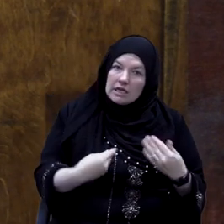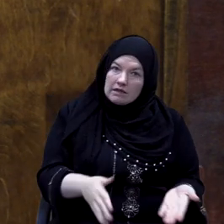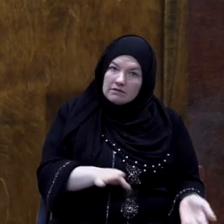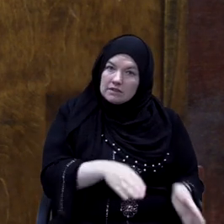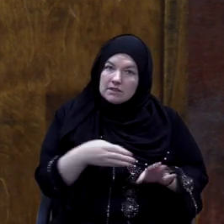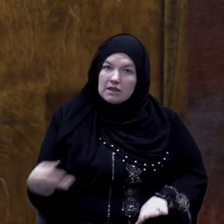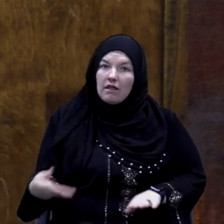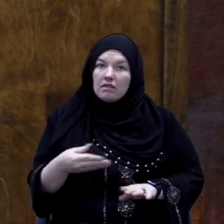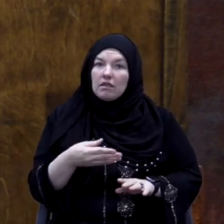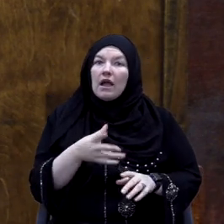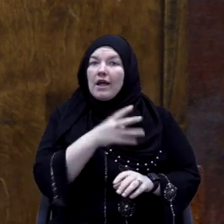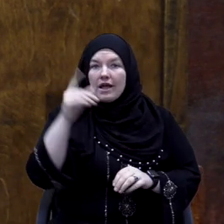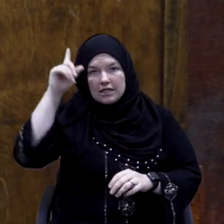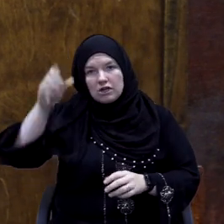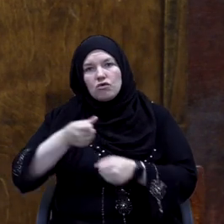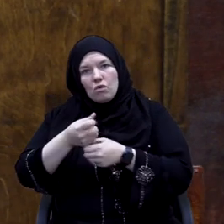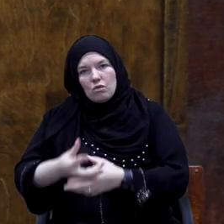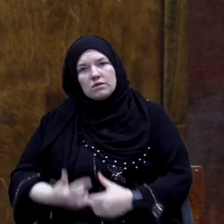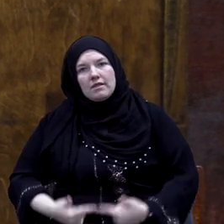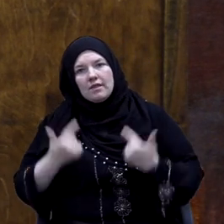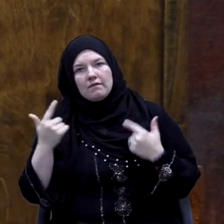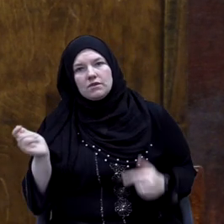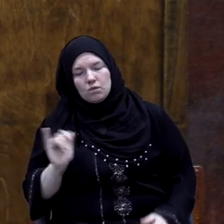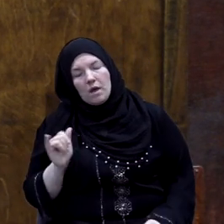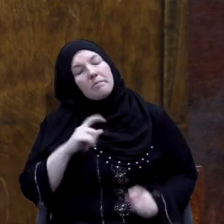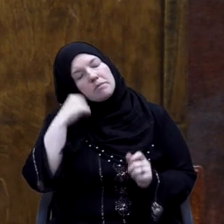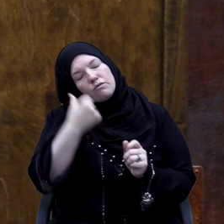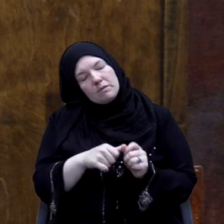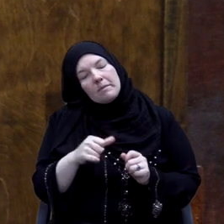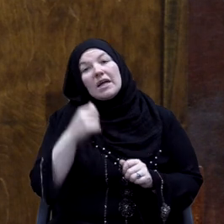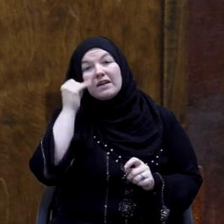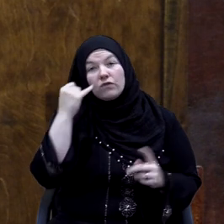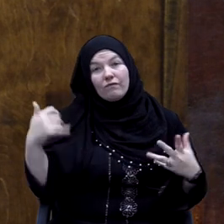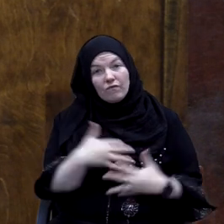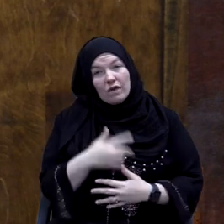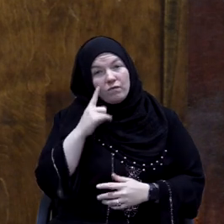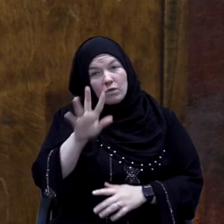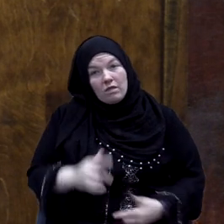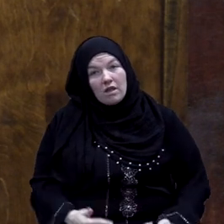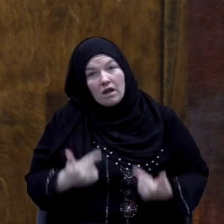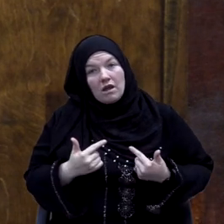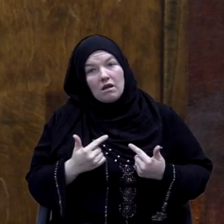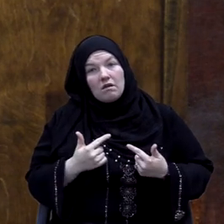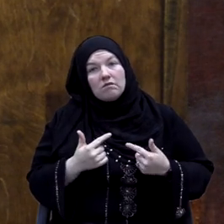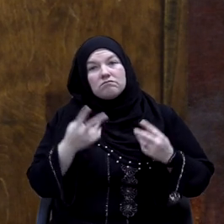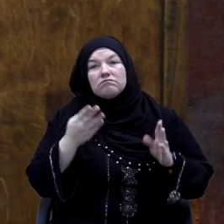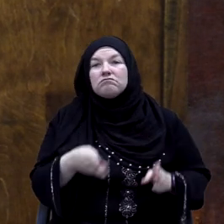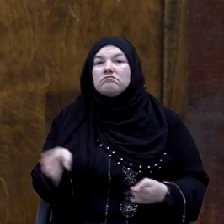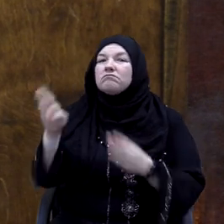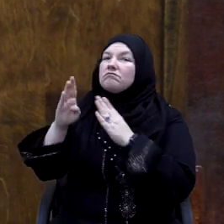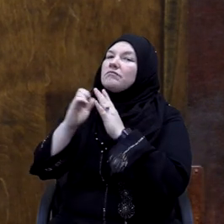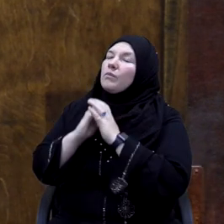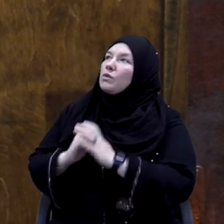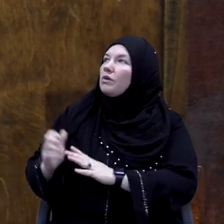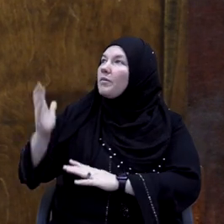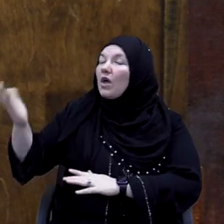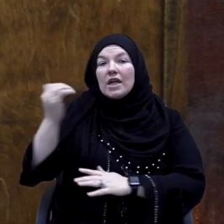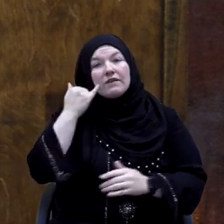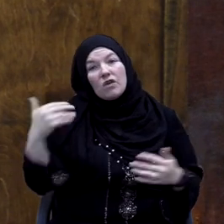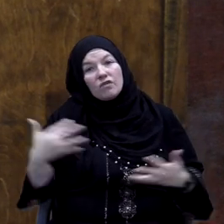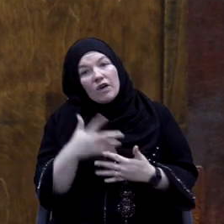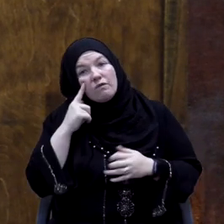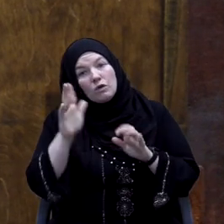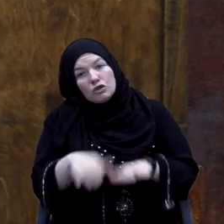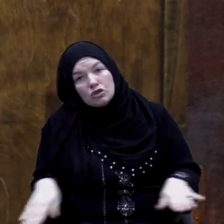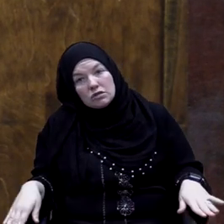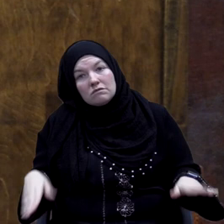life. Be mindful. If you're afraid for your life, go to Allah. If you're afraid for your